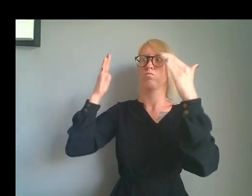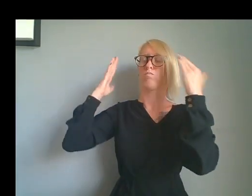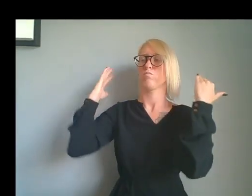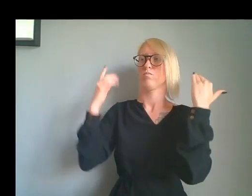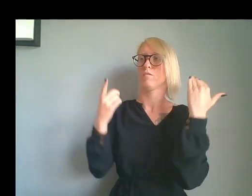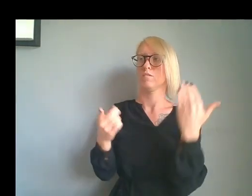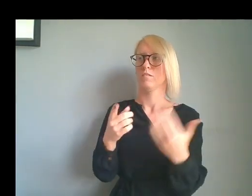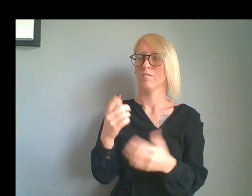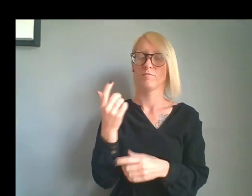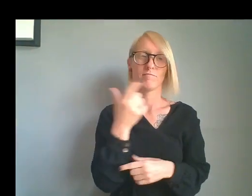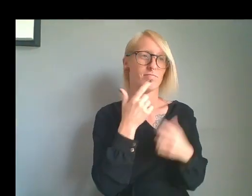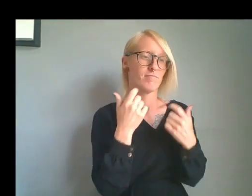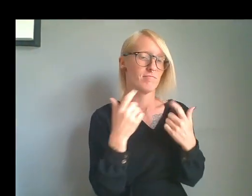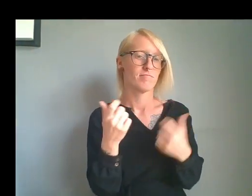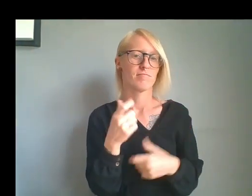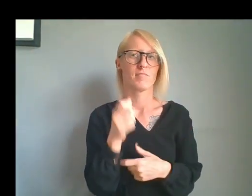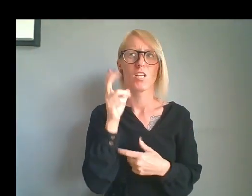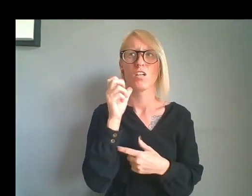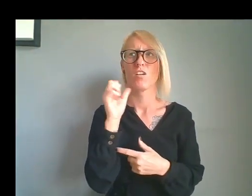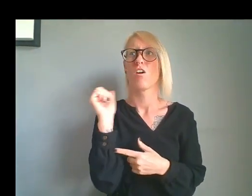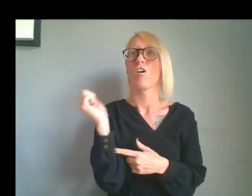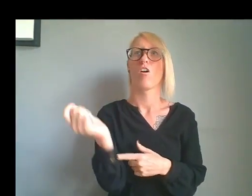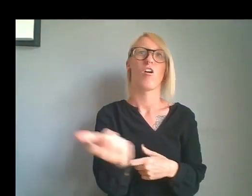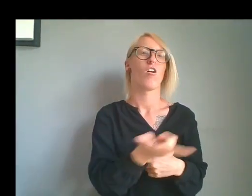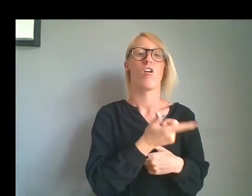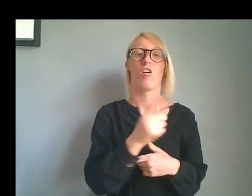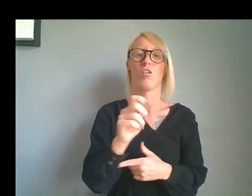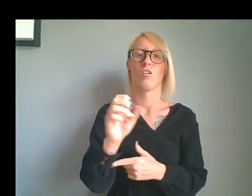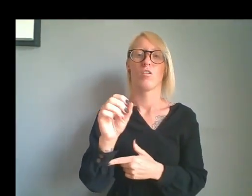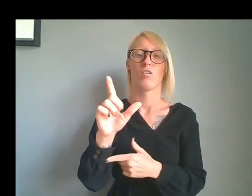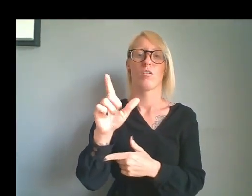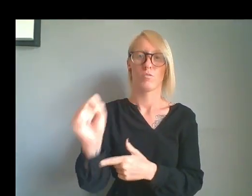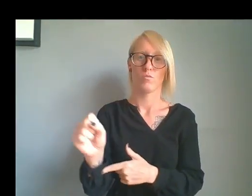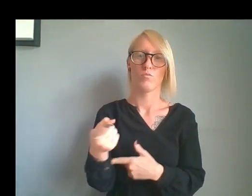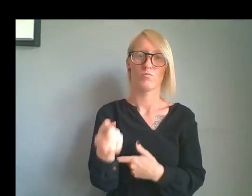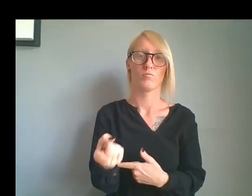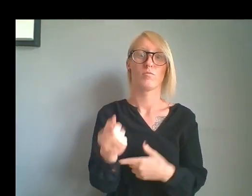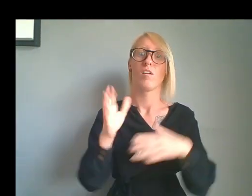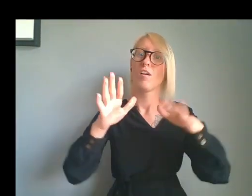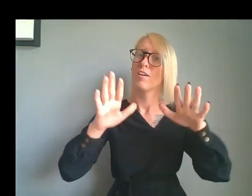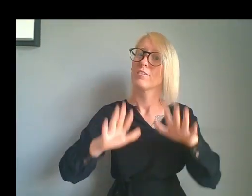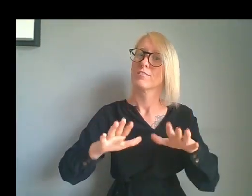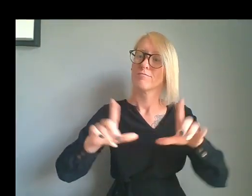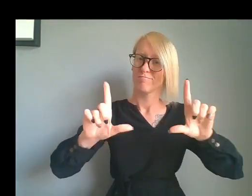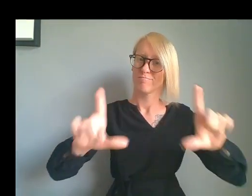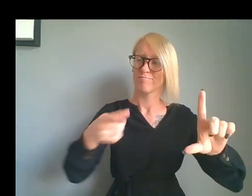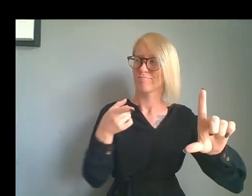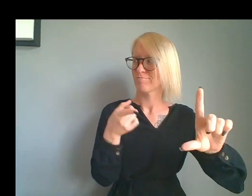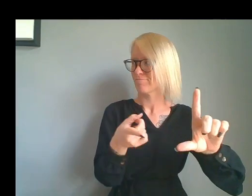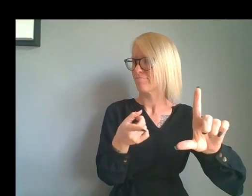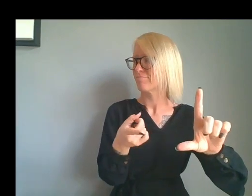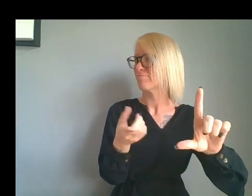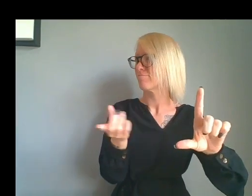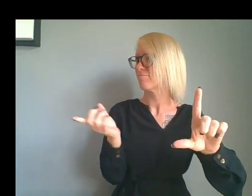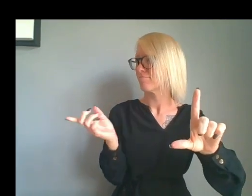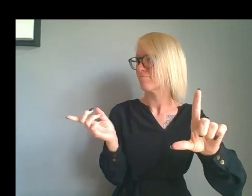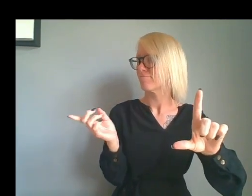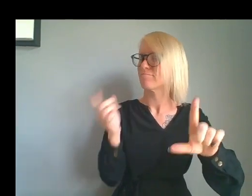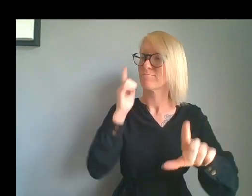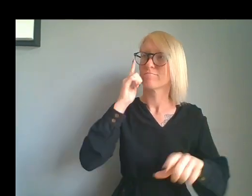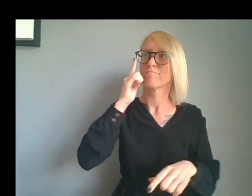Web 2.0, you hear about all these tools. And this is a great slide I love to include because it really